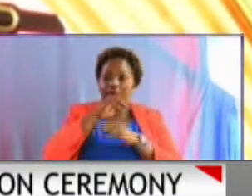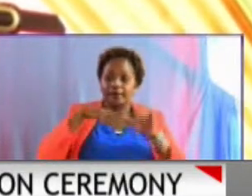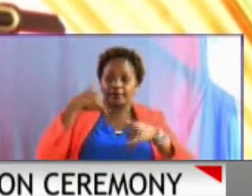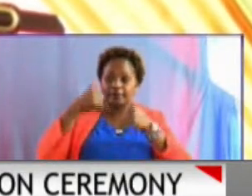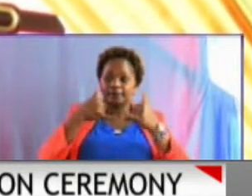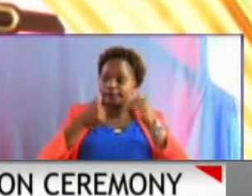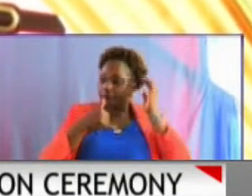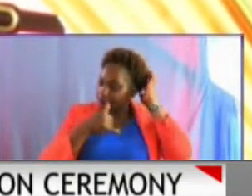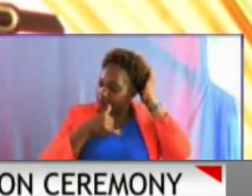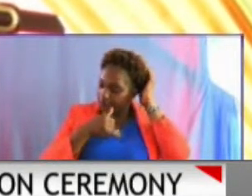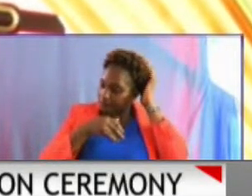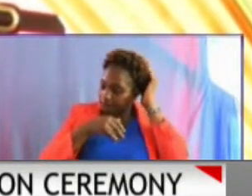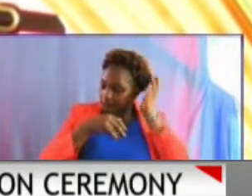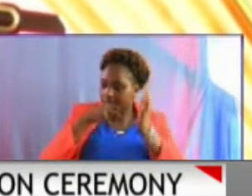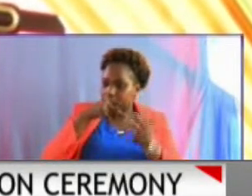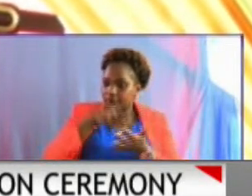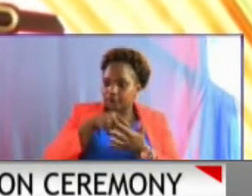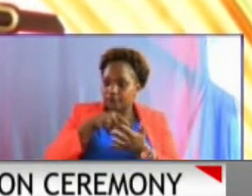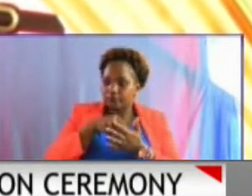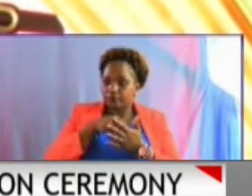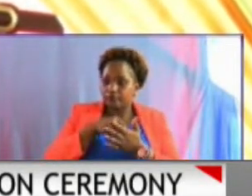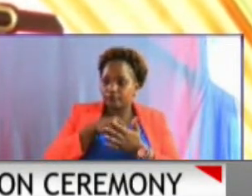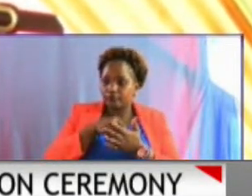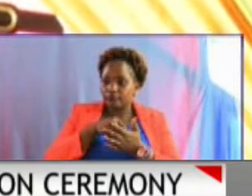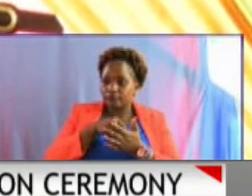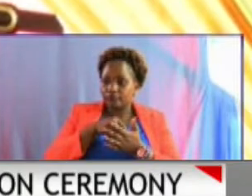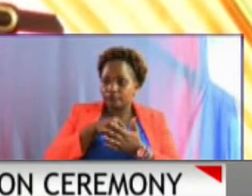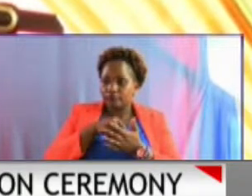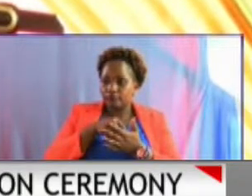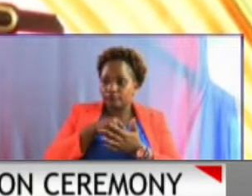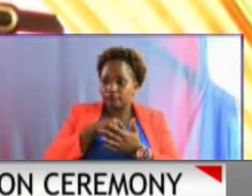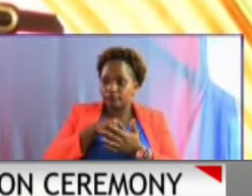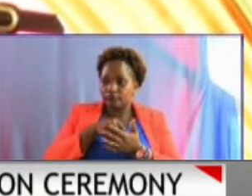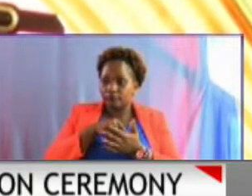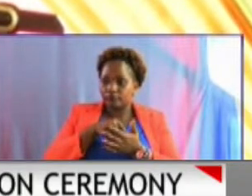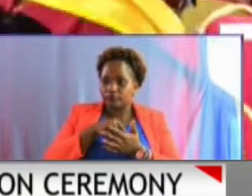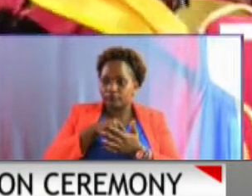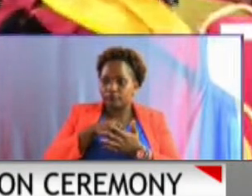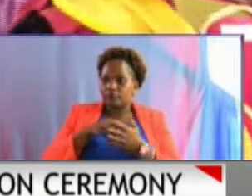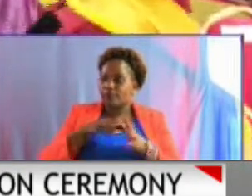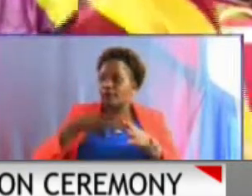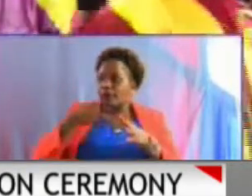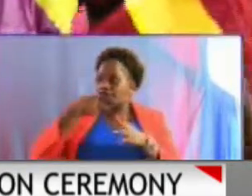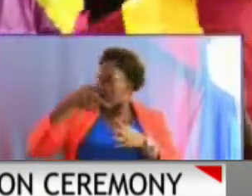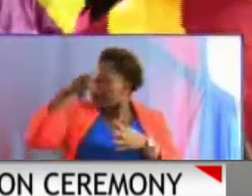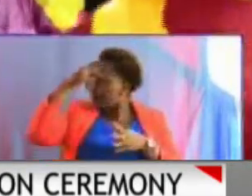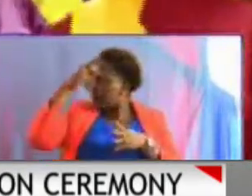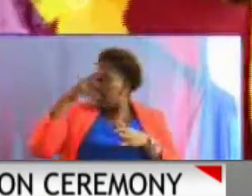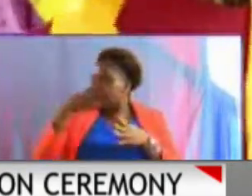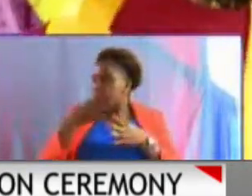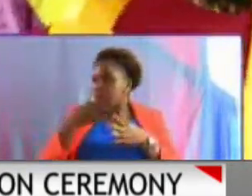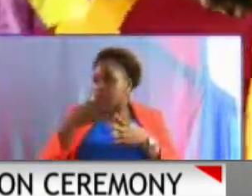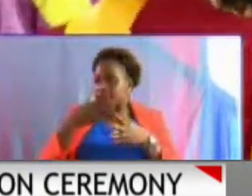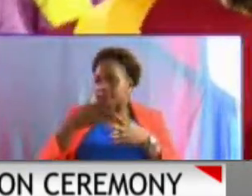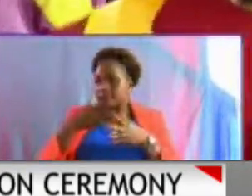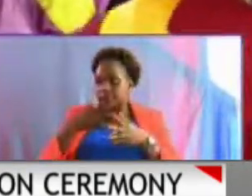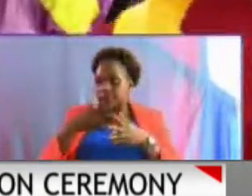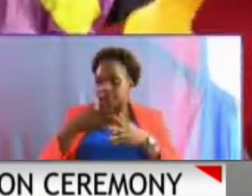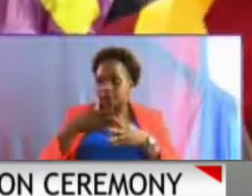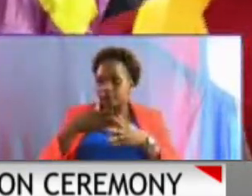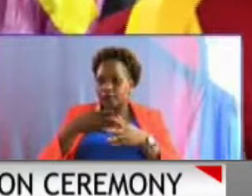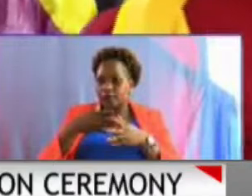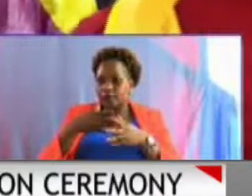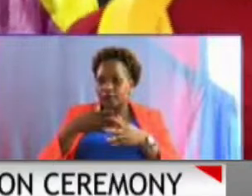Yes. Can you then stand, turn around, face your parents, and